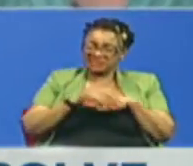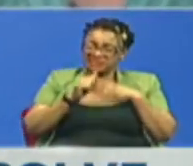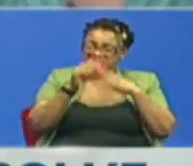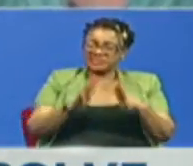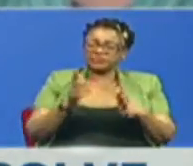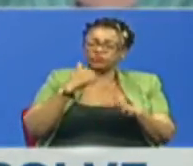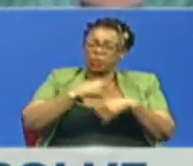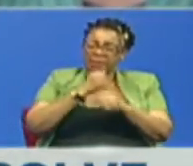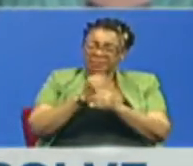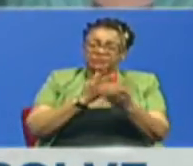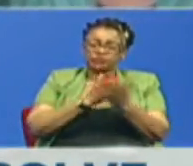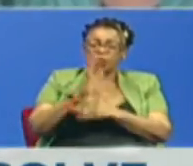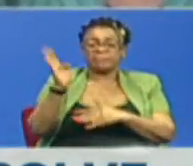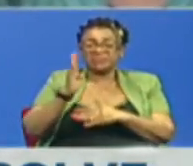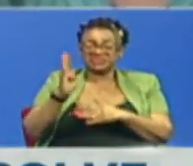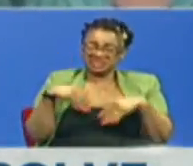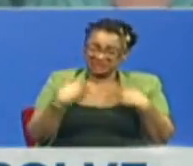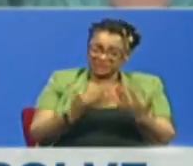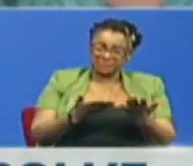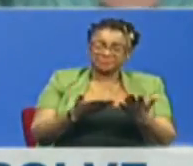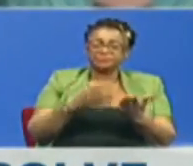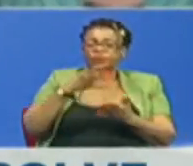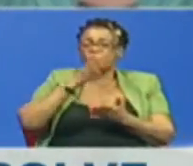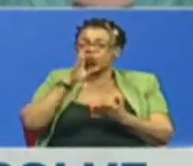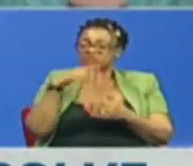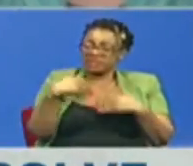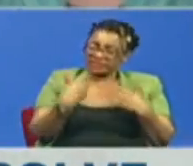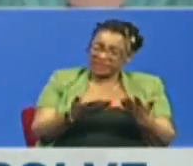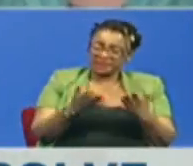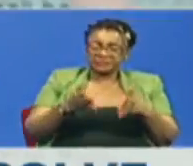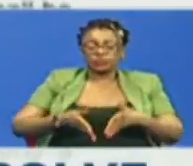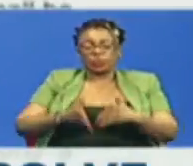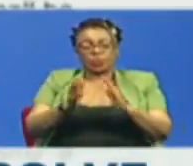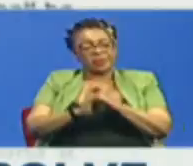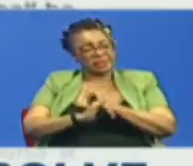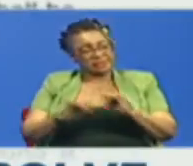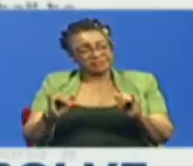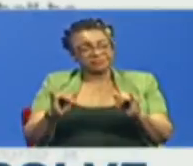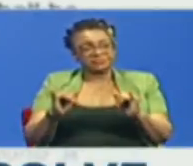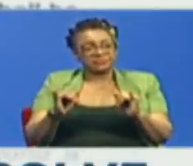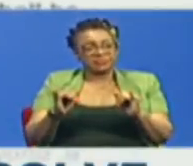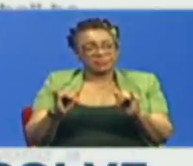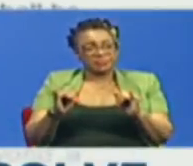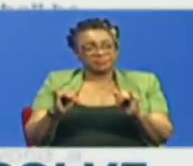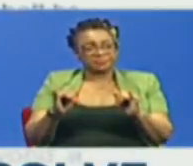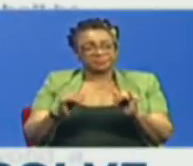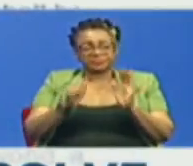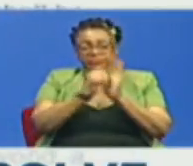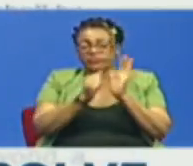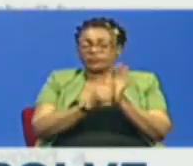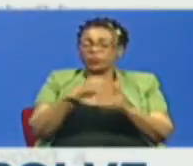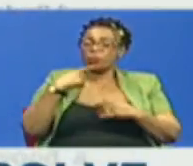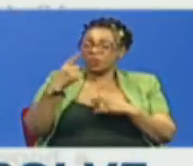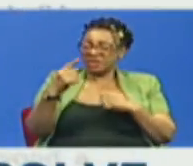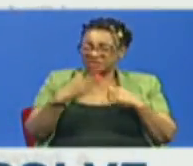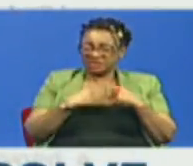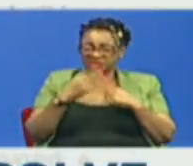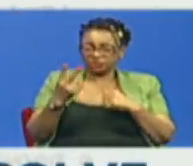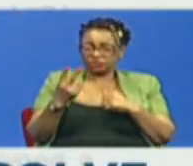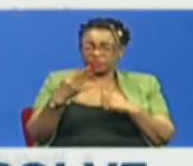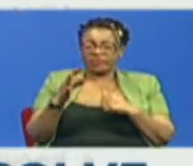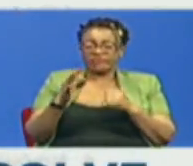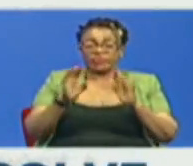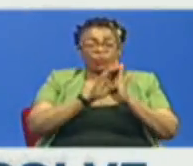watahakikisha mbasari iko, watahakikisha maji iko, watahakikisha barabara ziko sawa. According to Article 192 of the